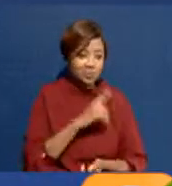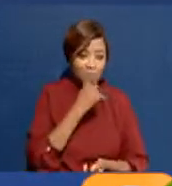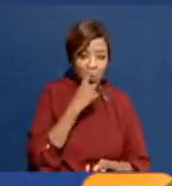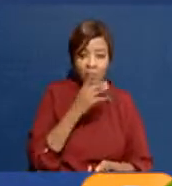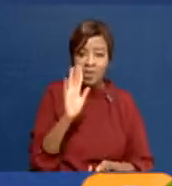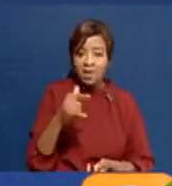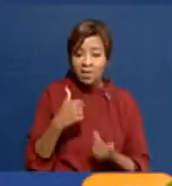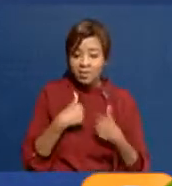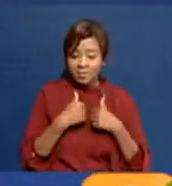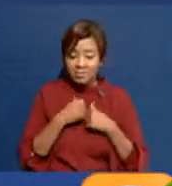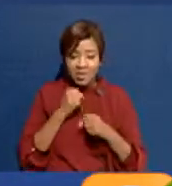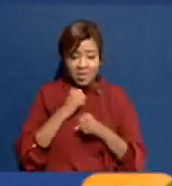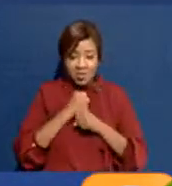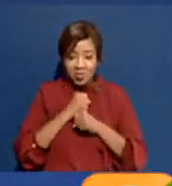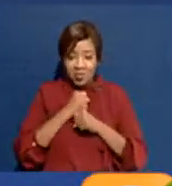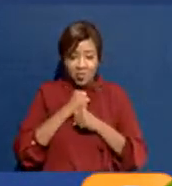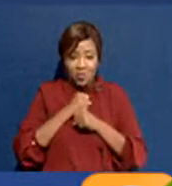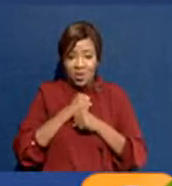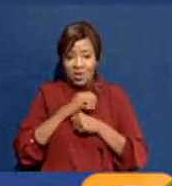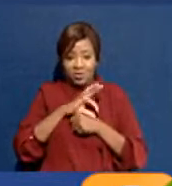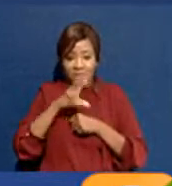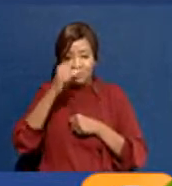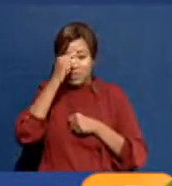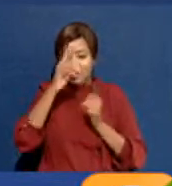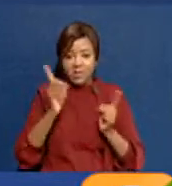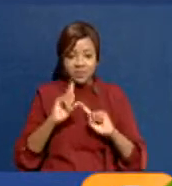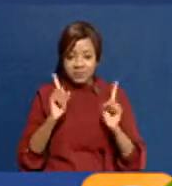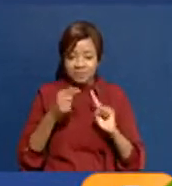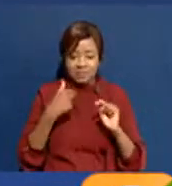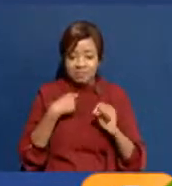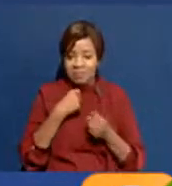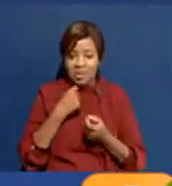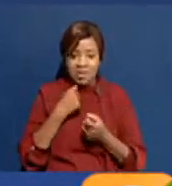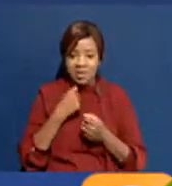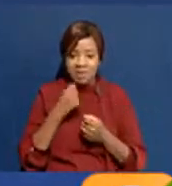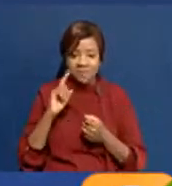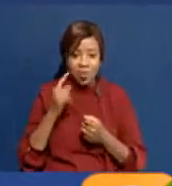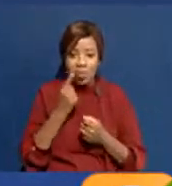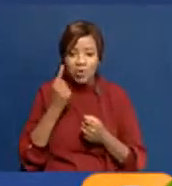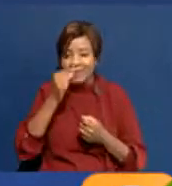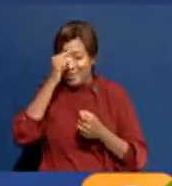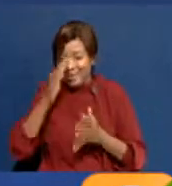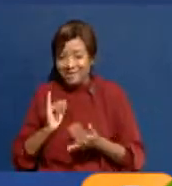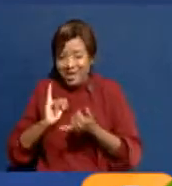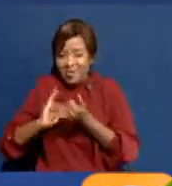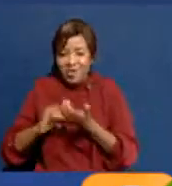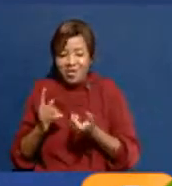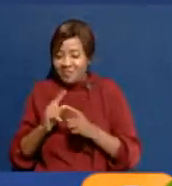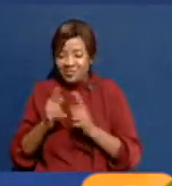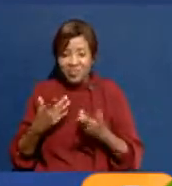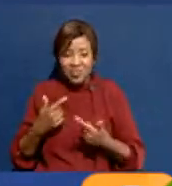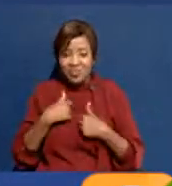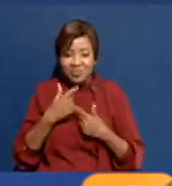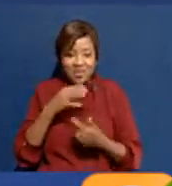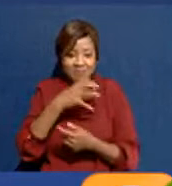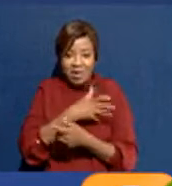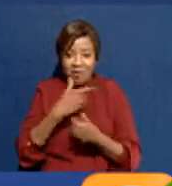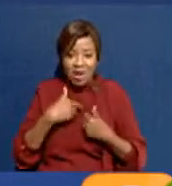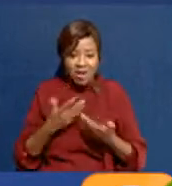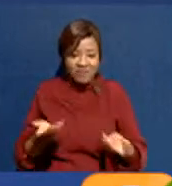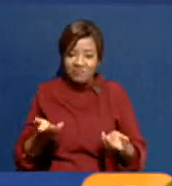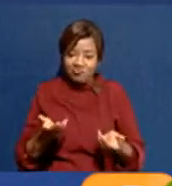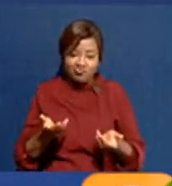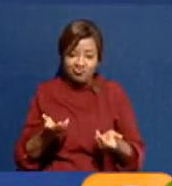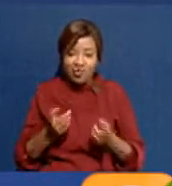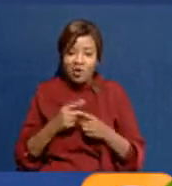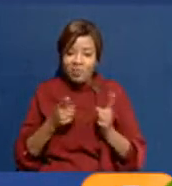is not constitutional, I cannot go and ask for money anywhere. But when you go to speak to them, they tell you the amount that reaches the county government is